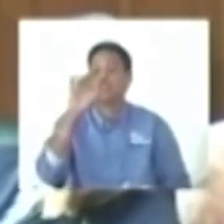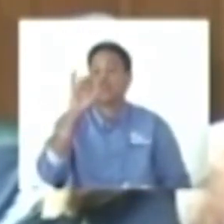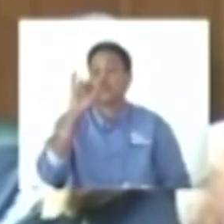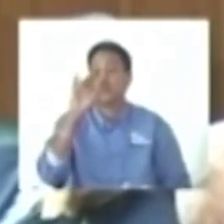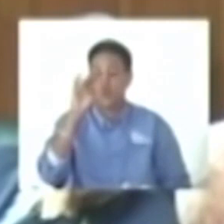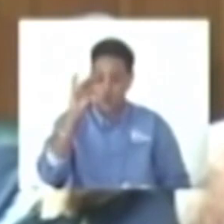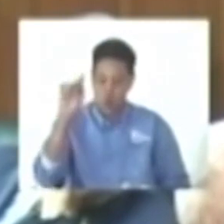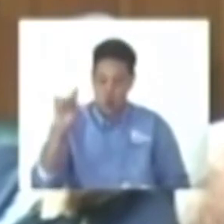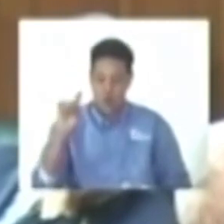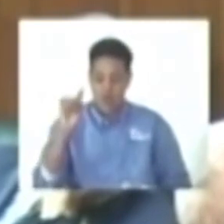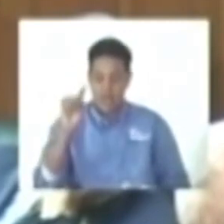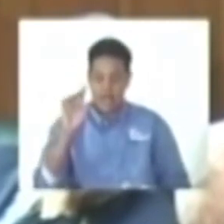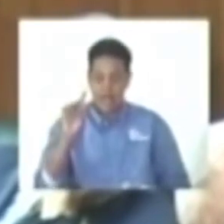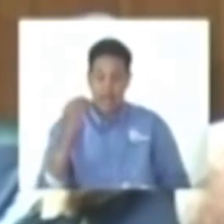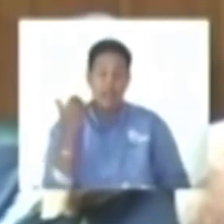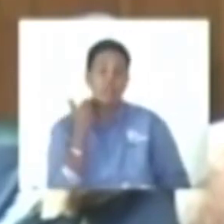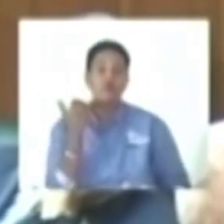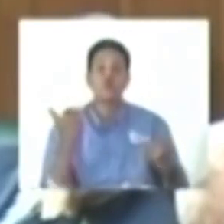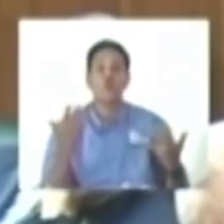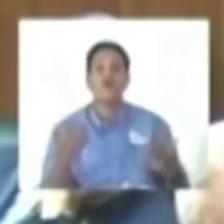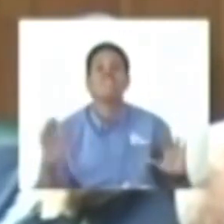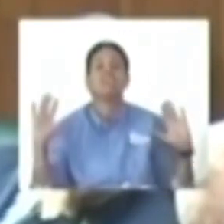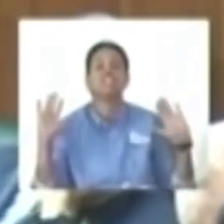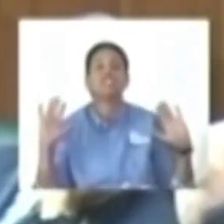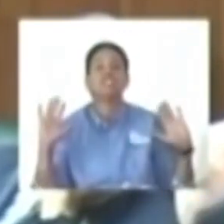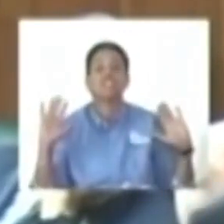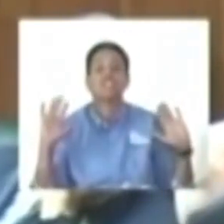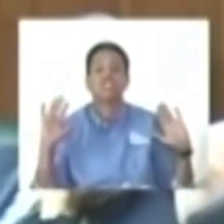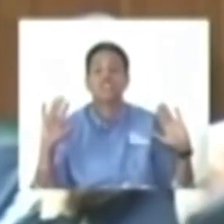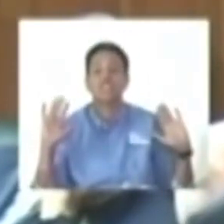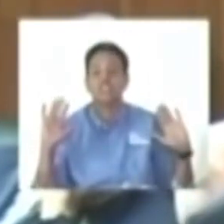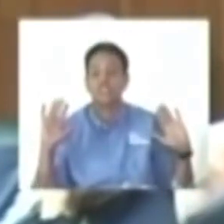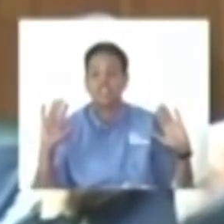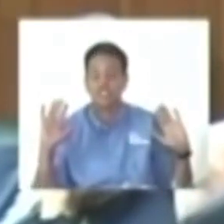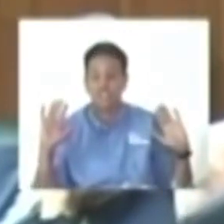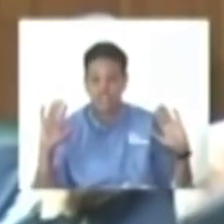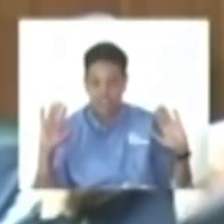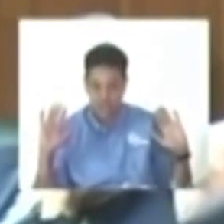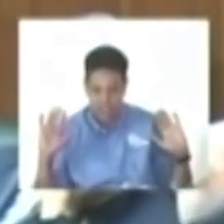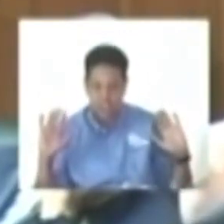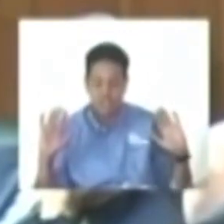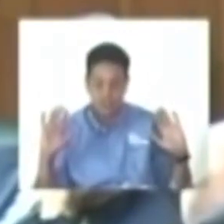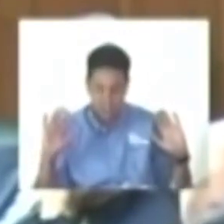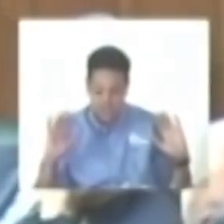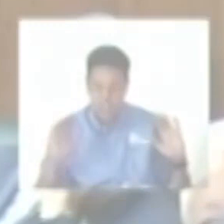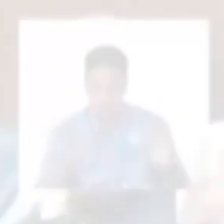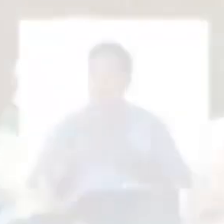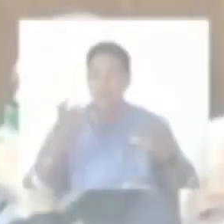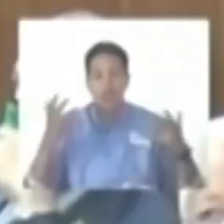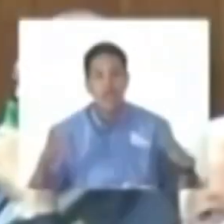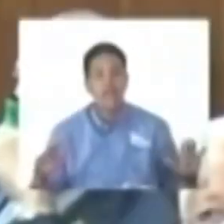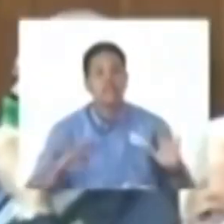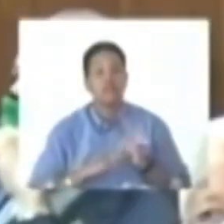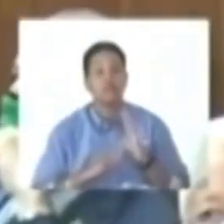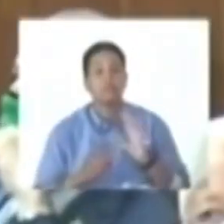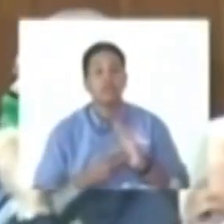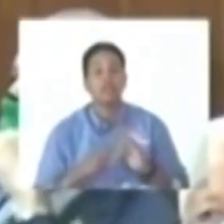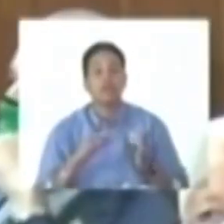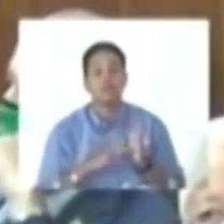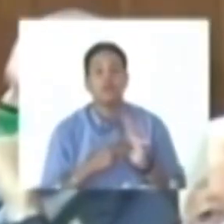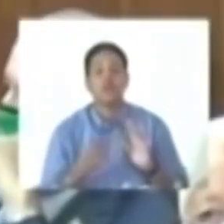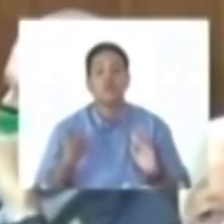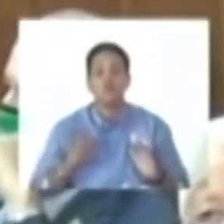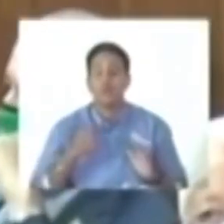Epidemiology Unit, the dengue outbreak, Mr. Speaker, is now officially over, Mr. Speaker. It means that we